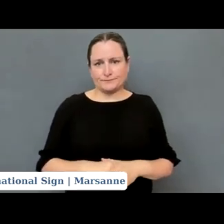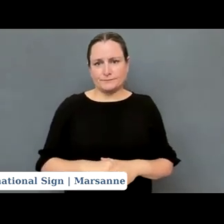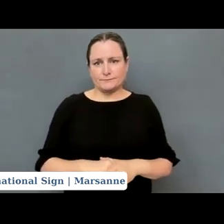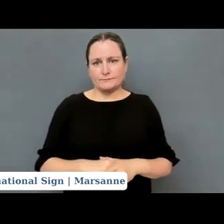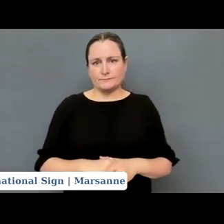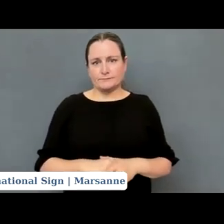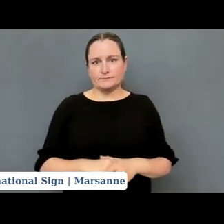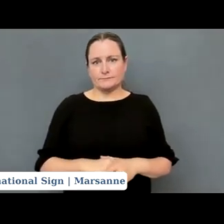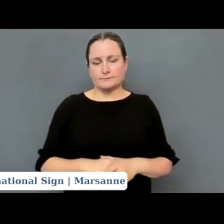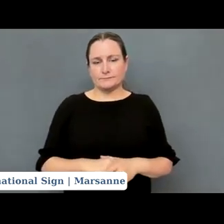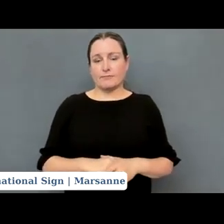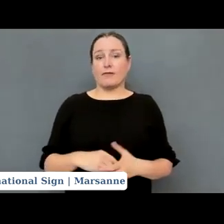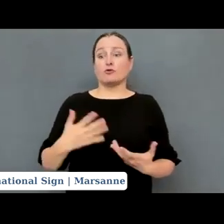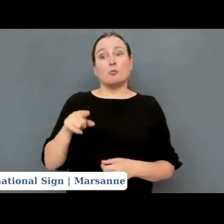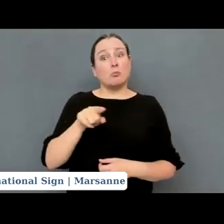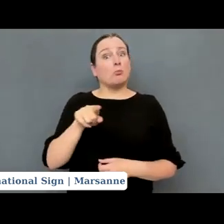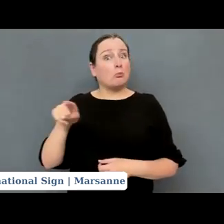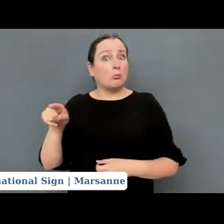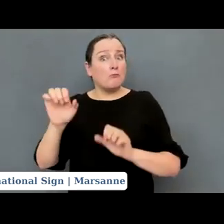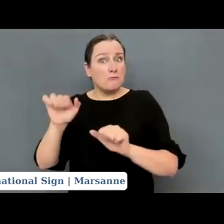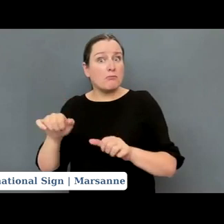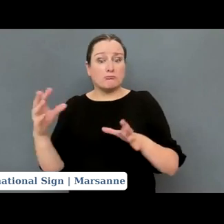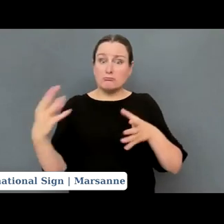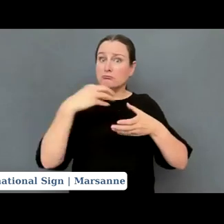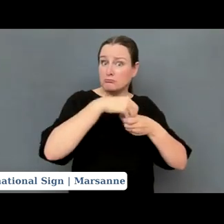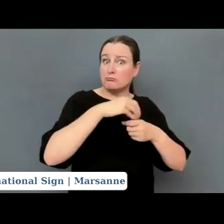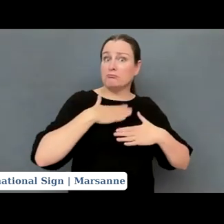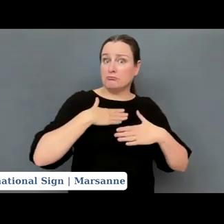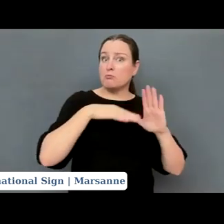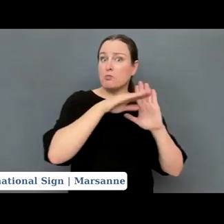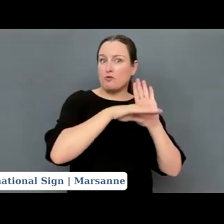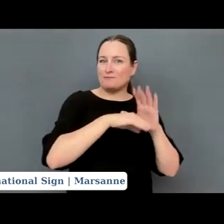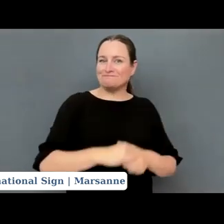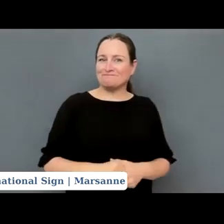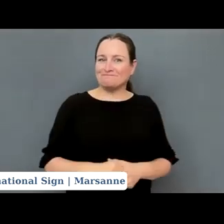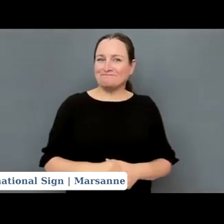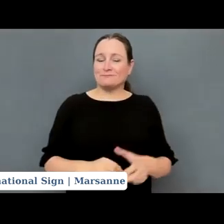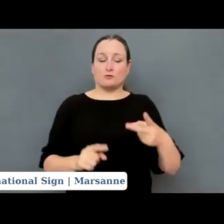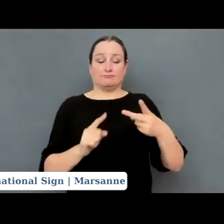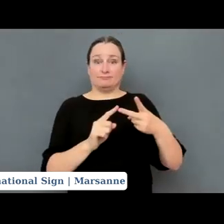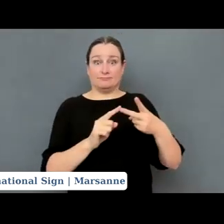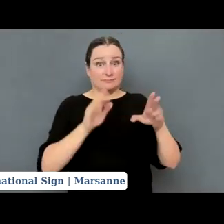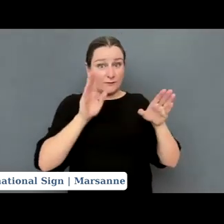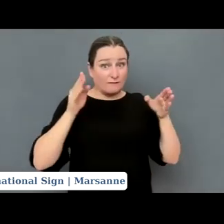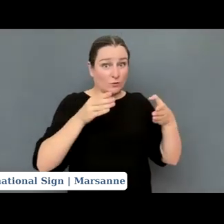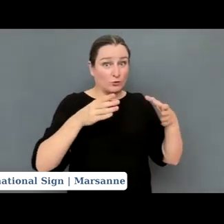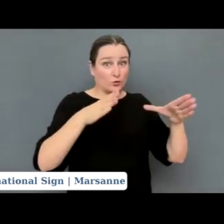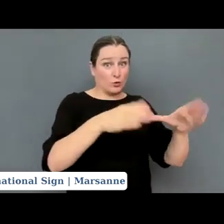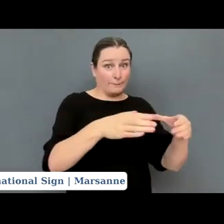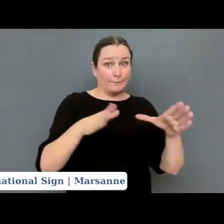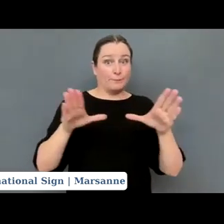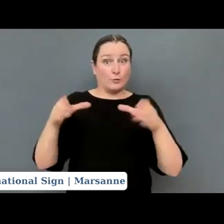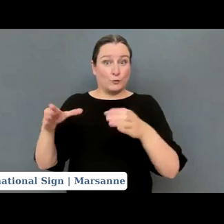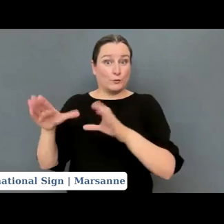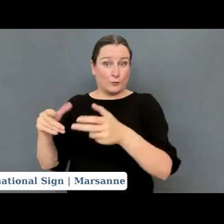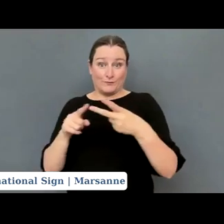into the proper group. From the focus group, we move on to the next stage. That is from